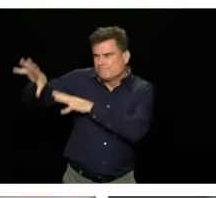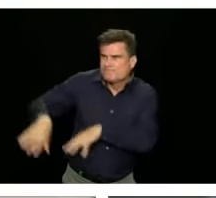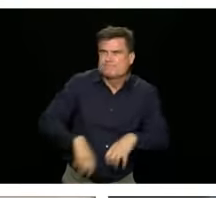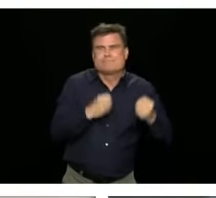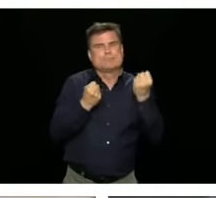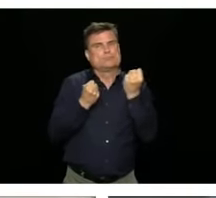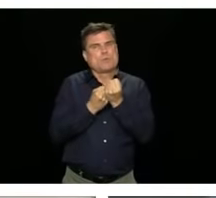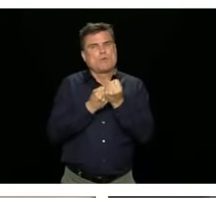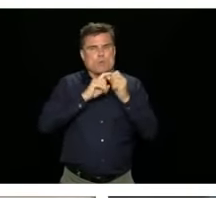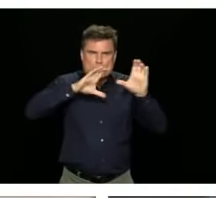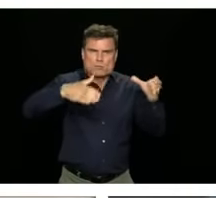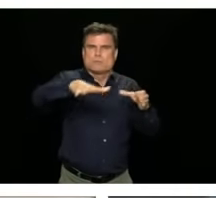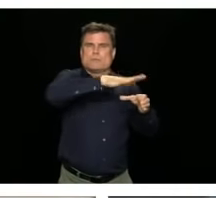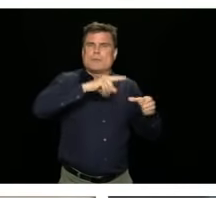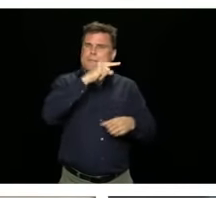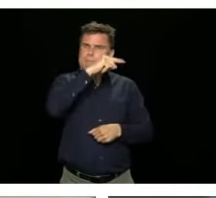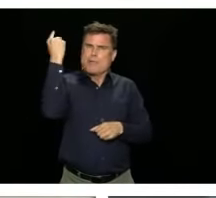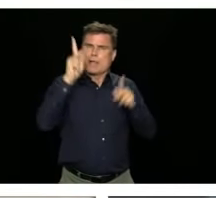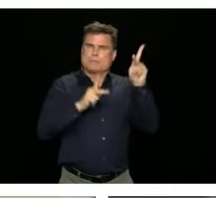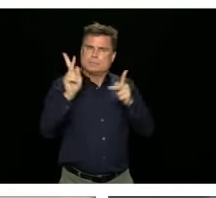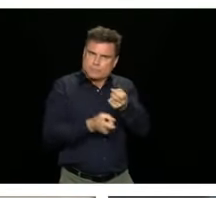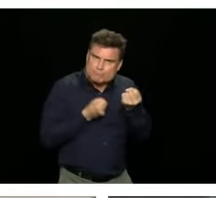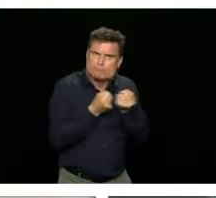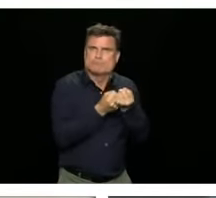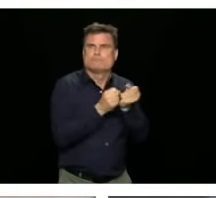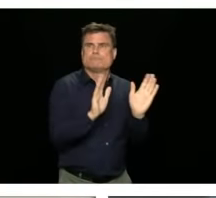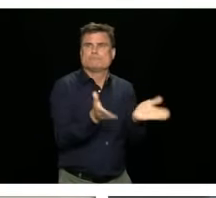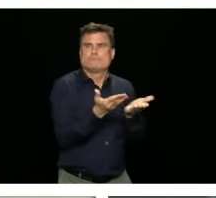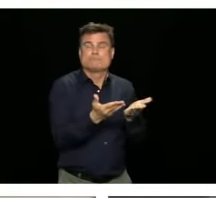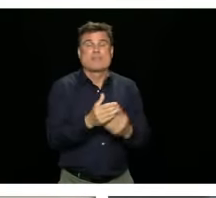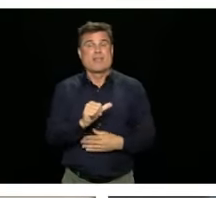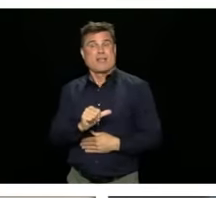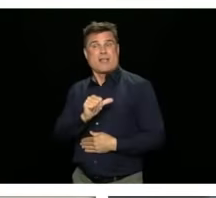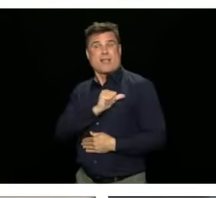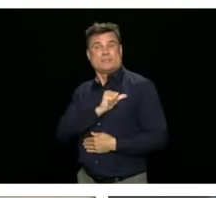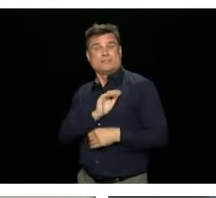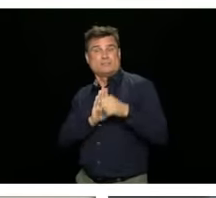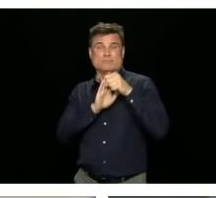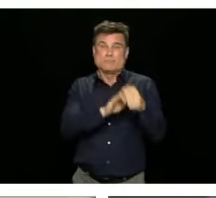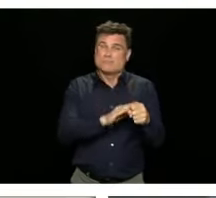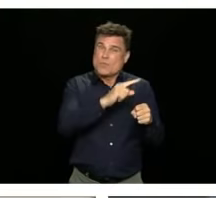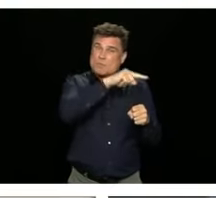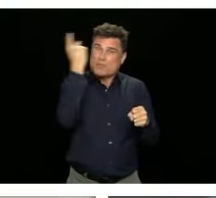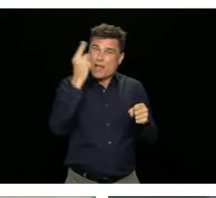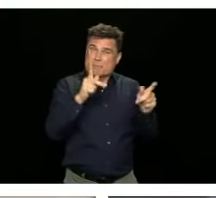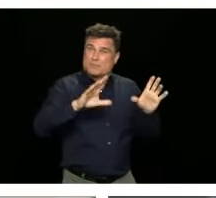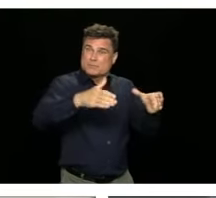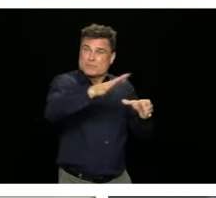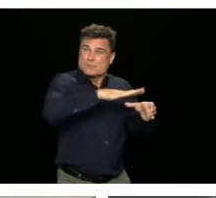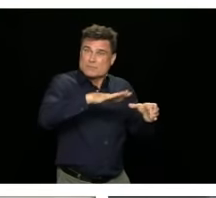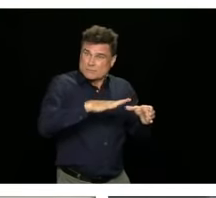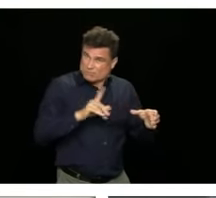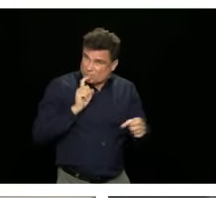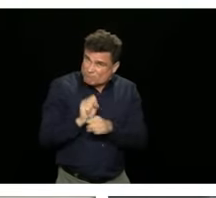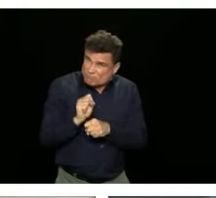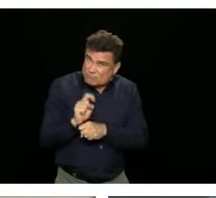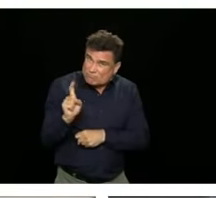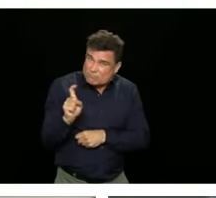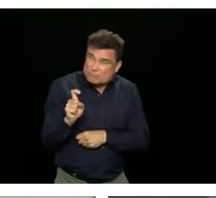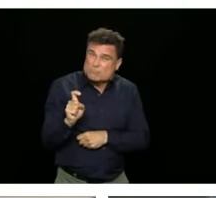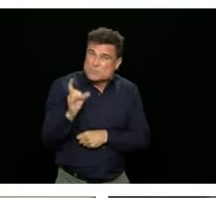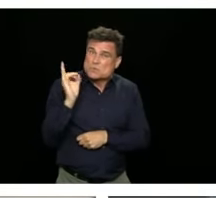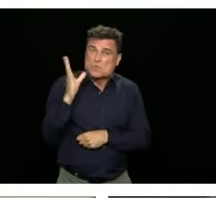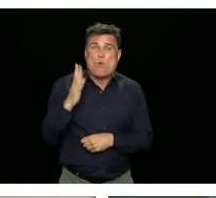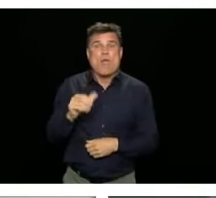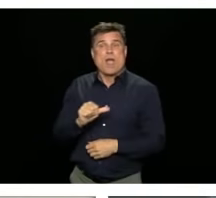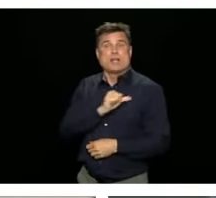and anti-Indigenous racism is real. And so we have more to do. And so today I look forward to learning and listening to